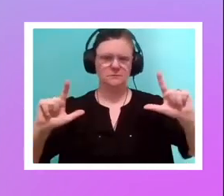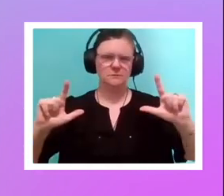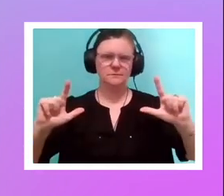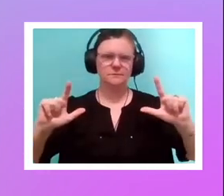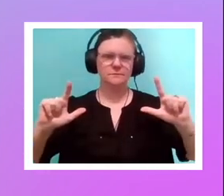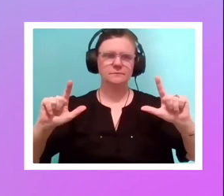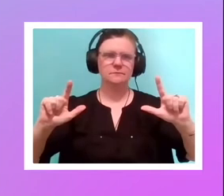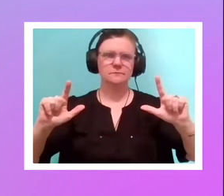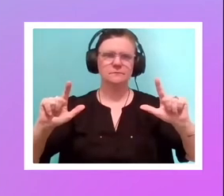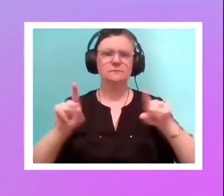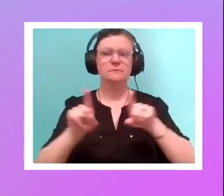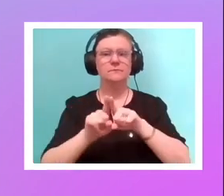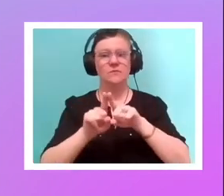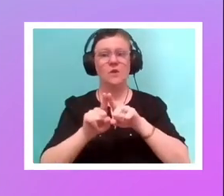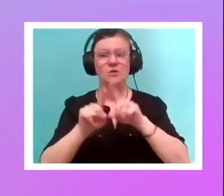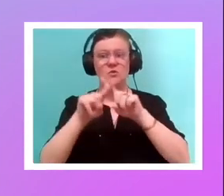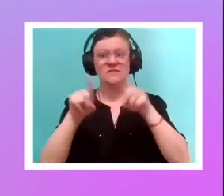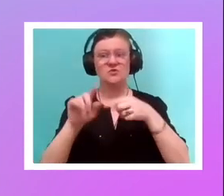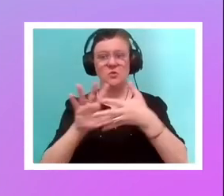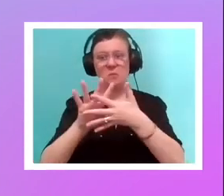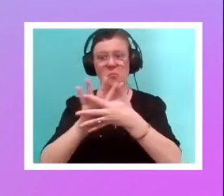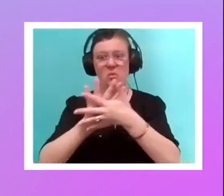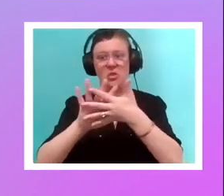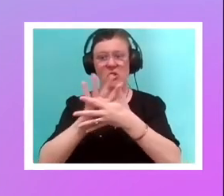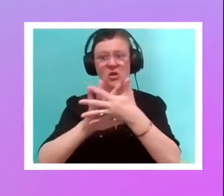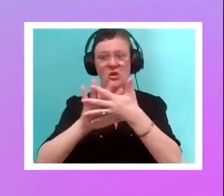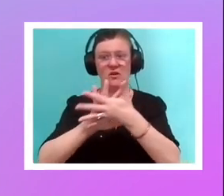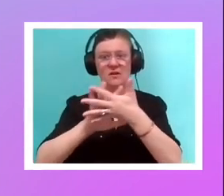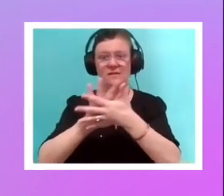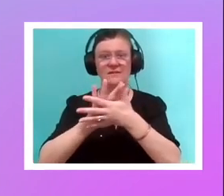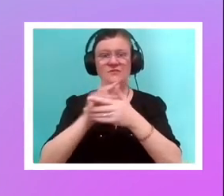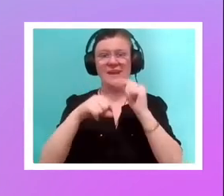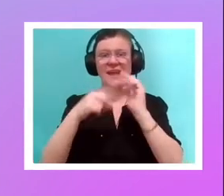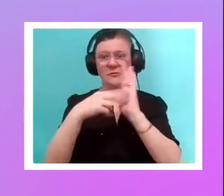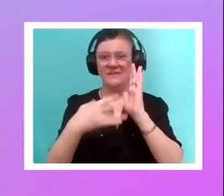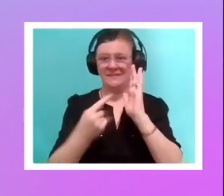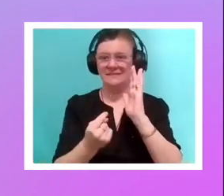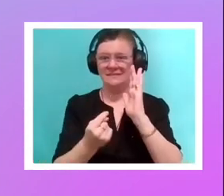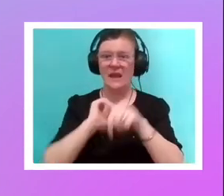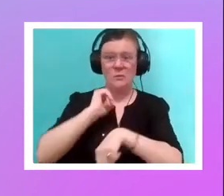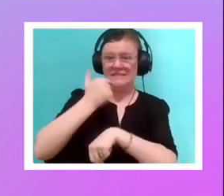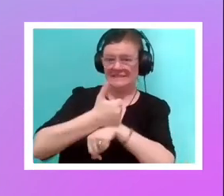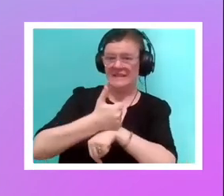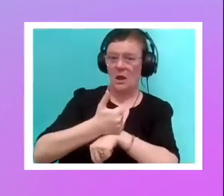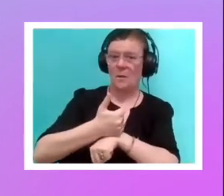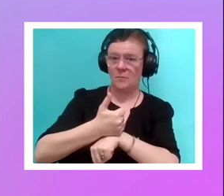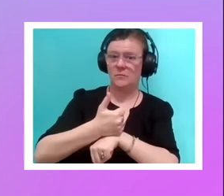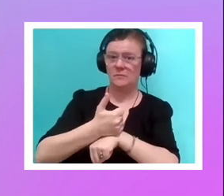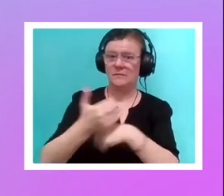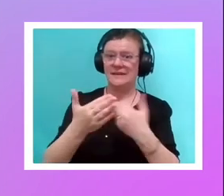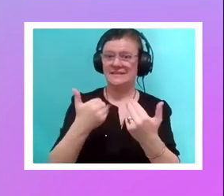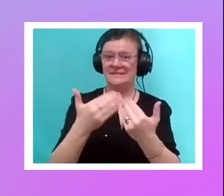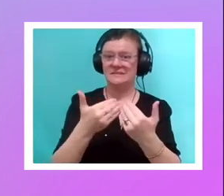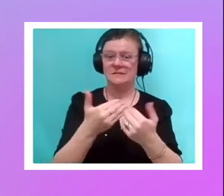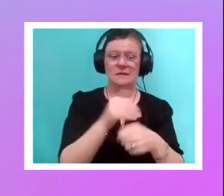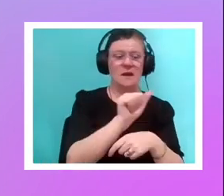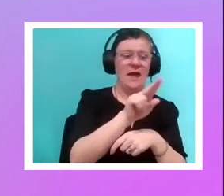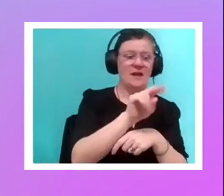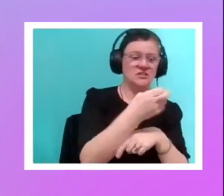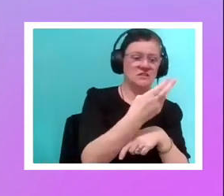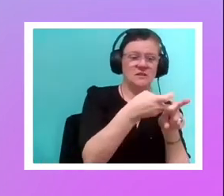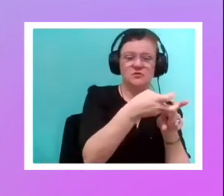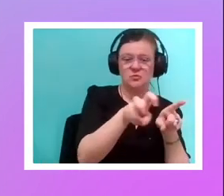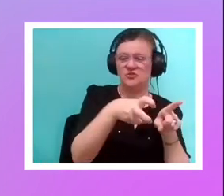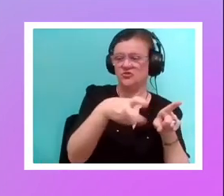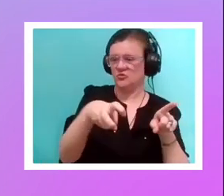also significantly blurs the screen so that none of the text is readable. And we set them up so it would be easy to switch between the